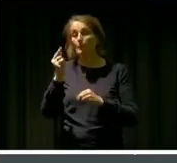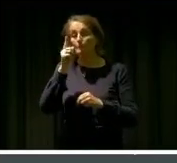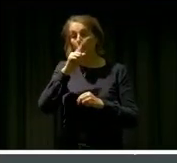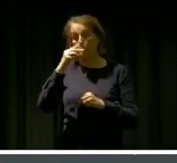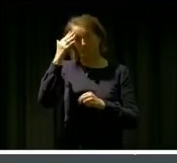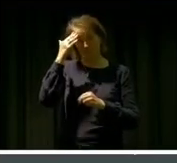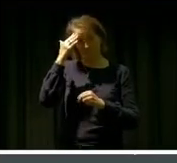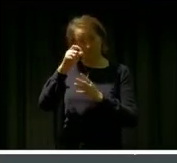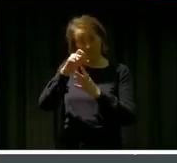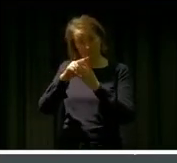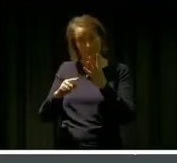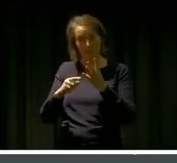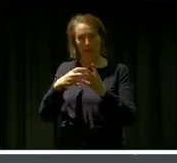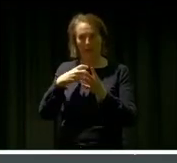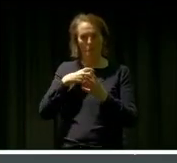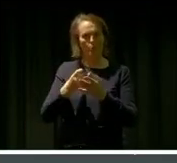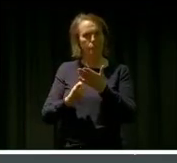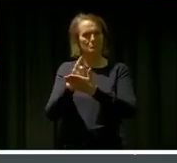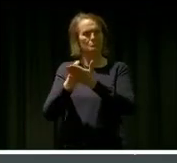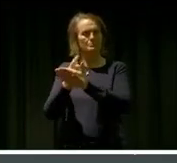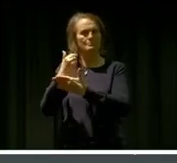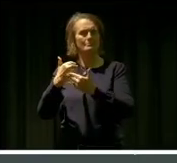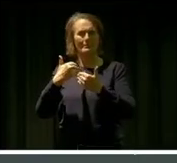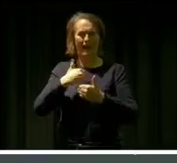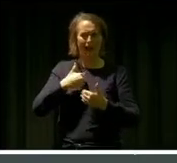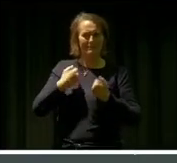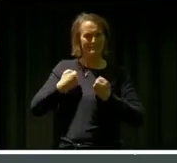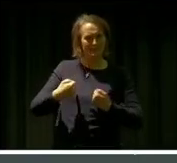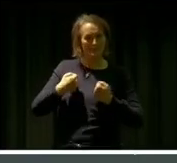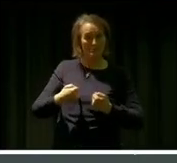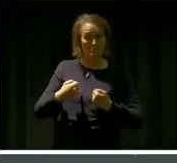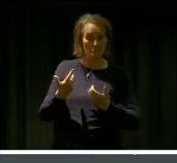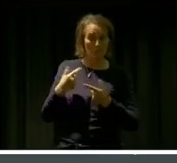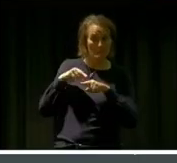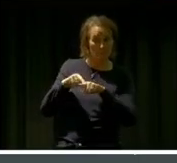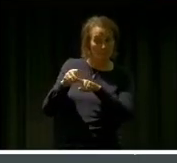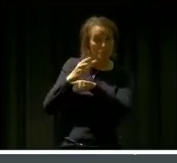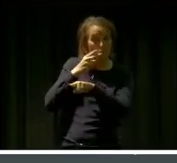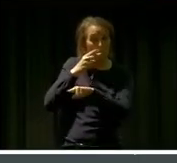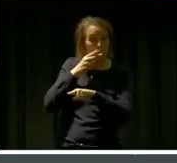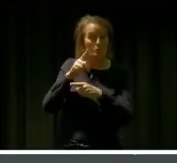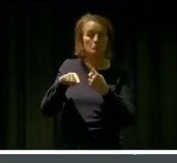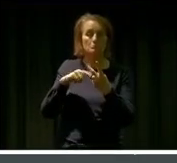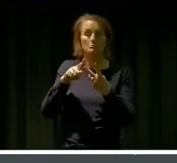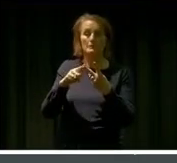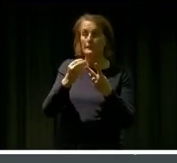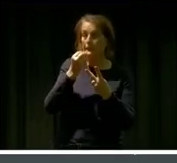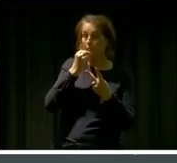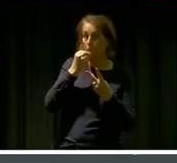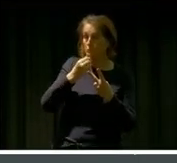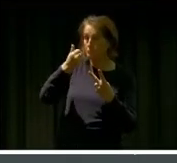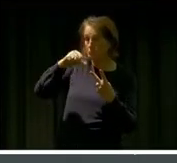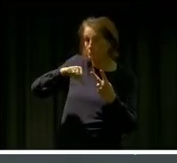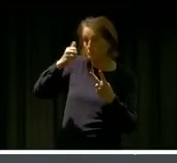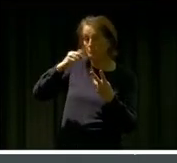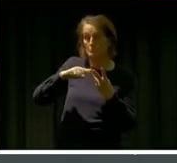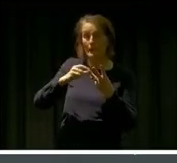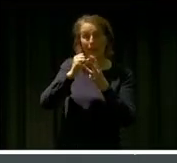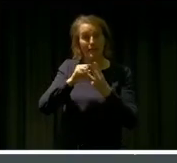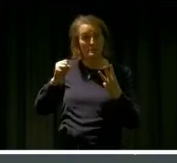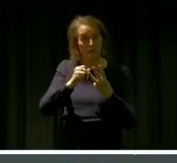ill health than the general population include whether or not someone smokes, how well they eat or exercise, how